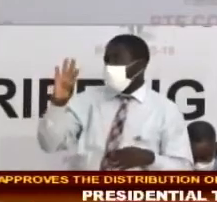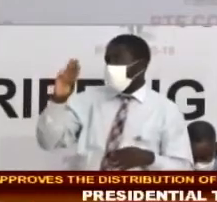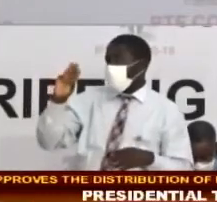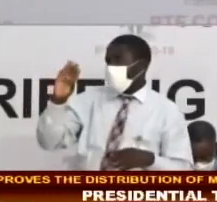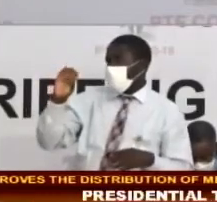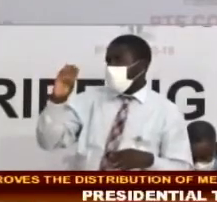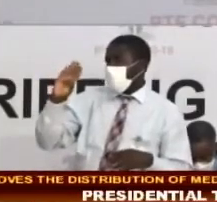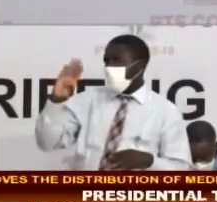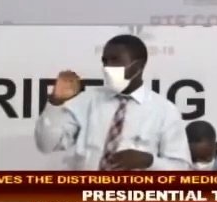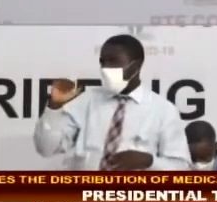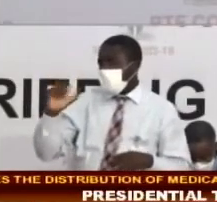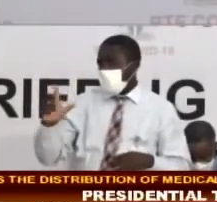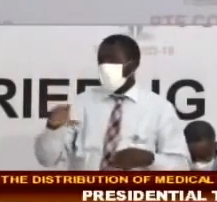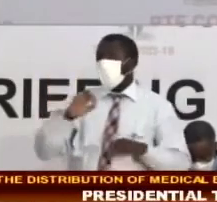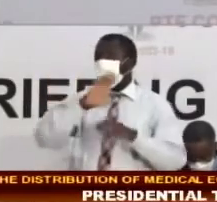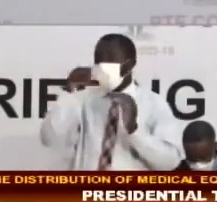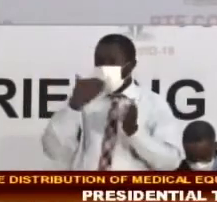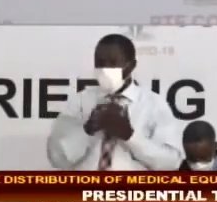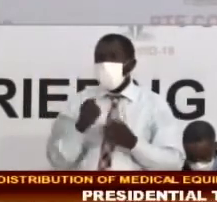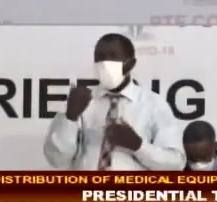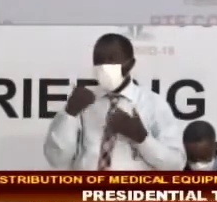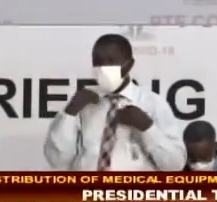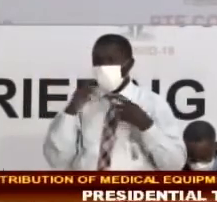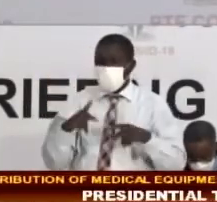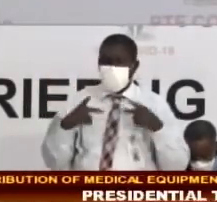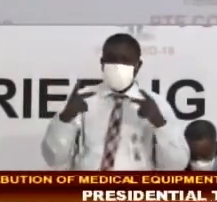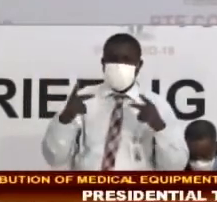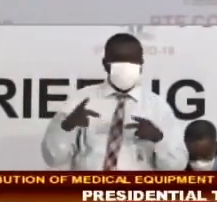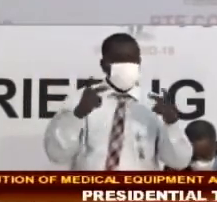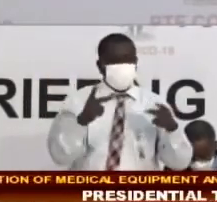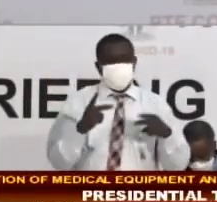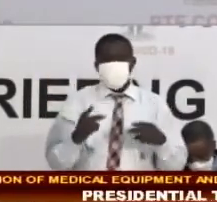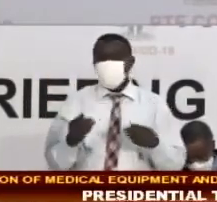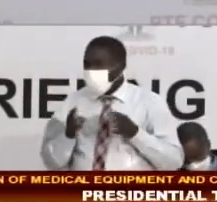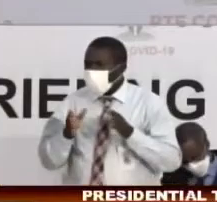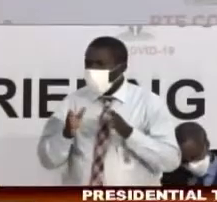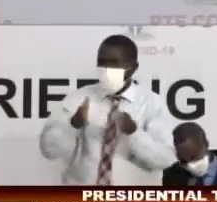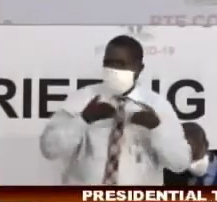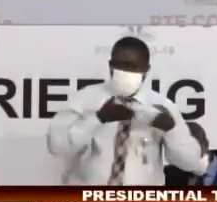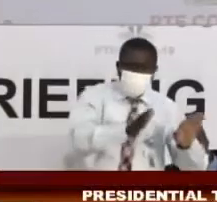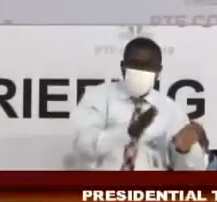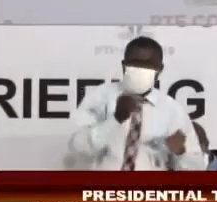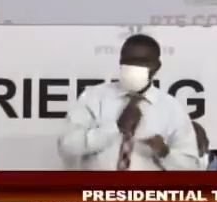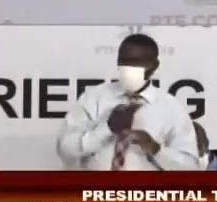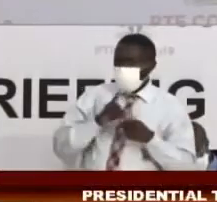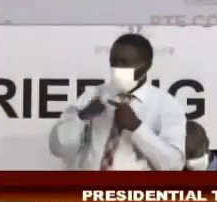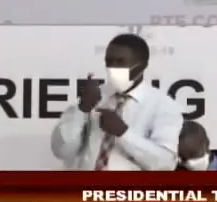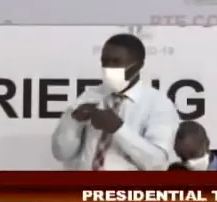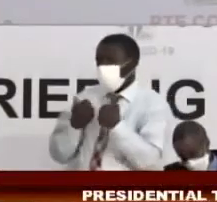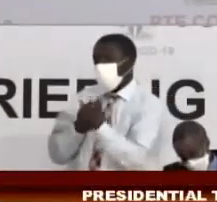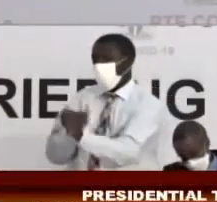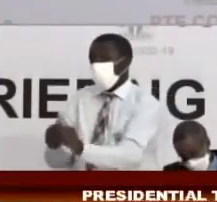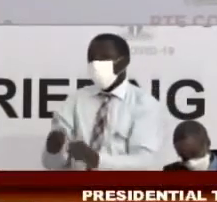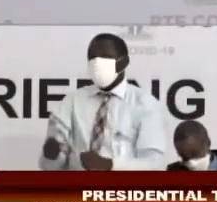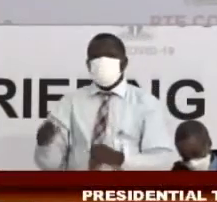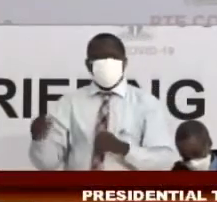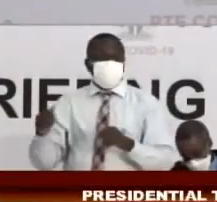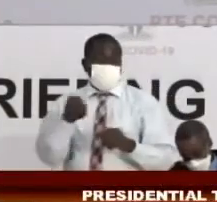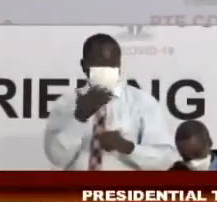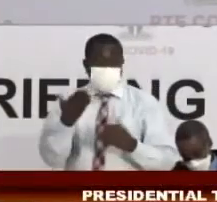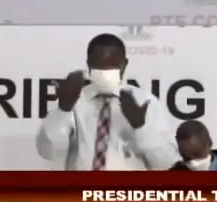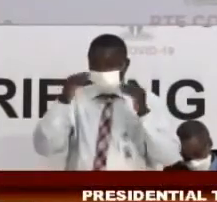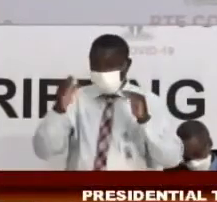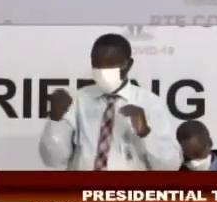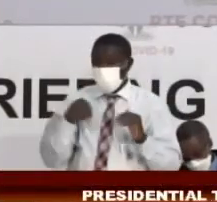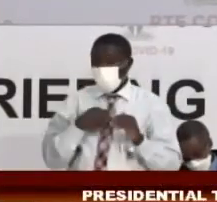us. We are willing to absorb all of that and make it available to anybody, any kind of limitation that you're facing from your end. It